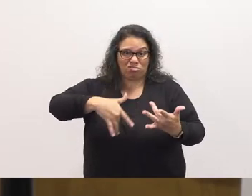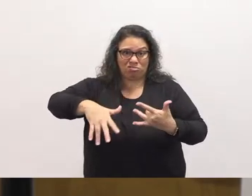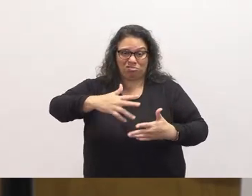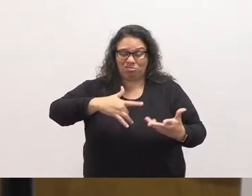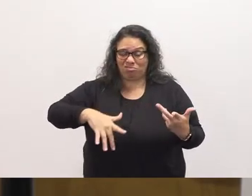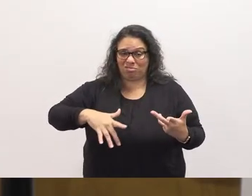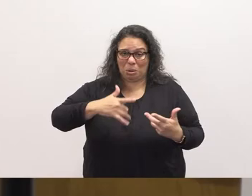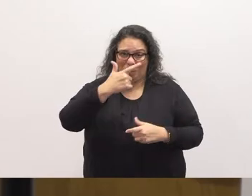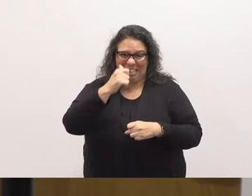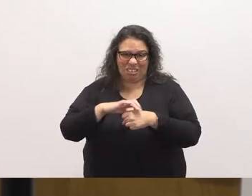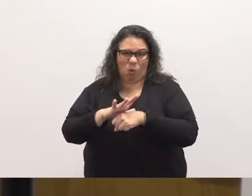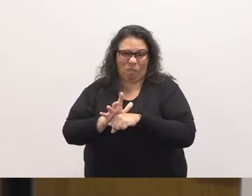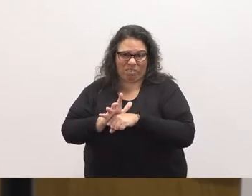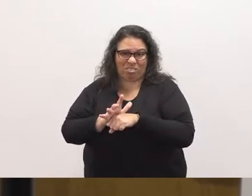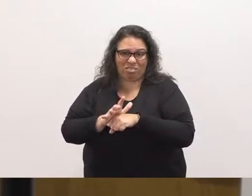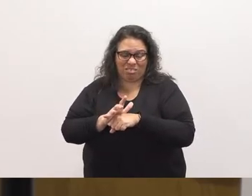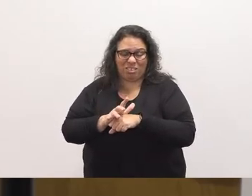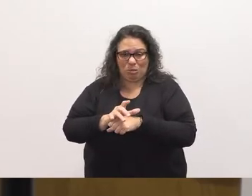that space, to